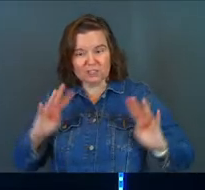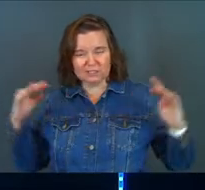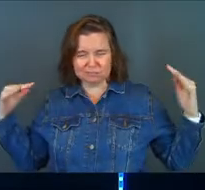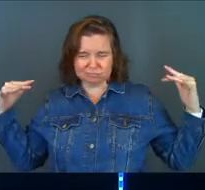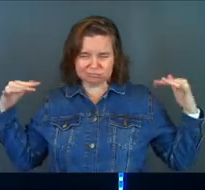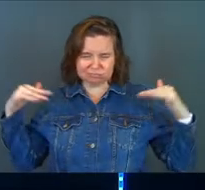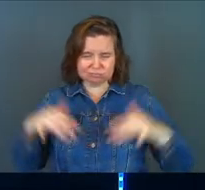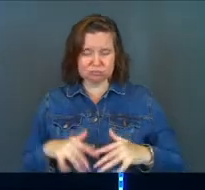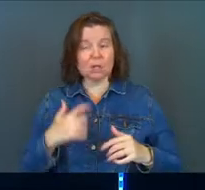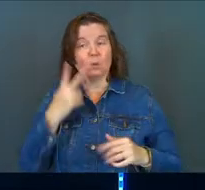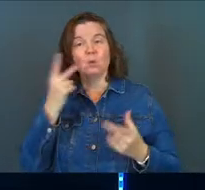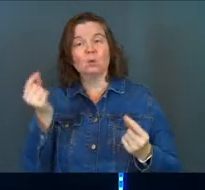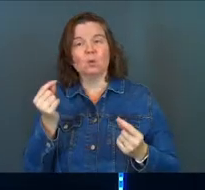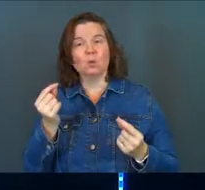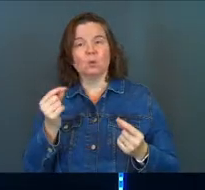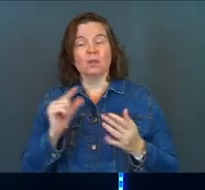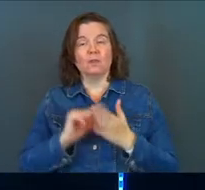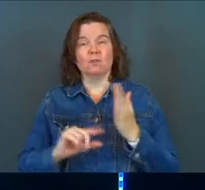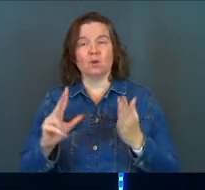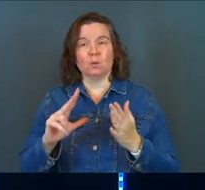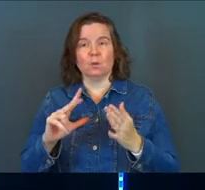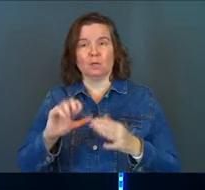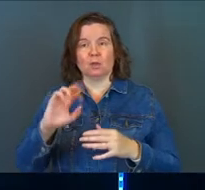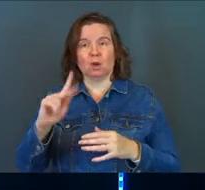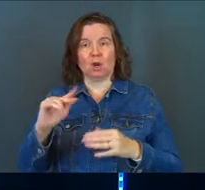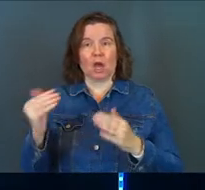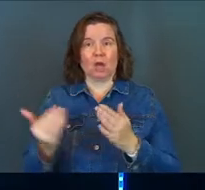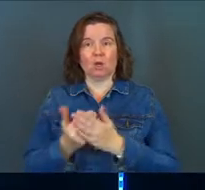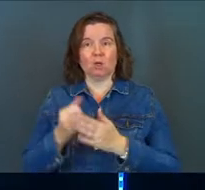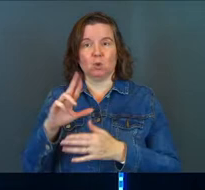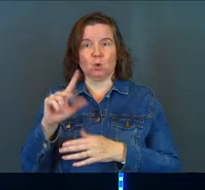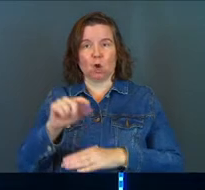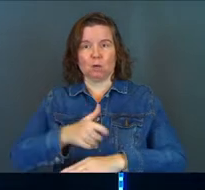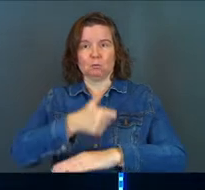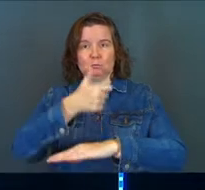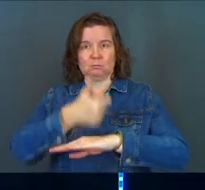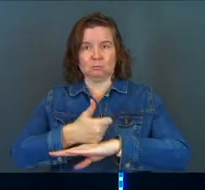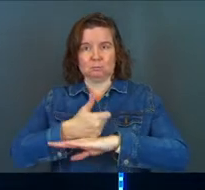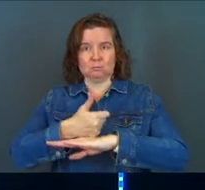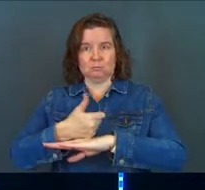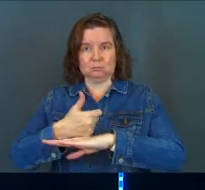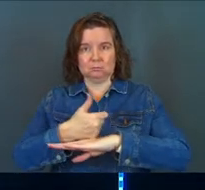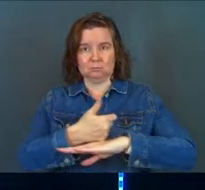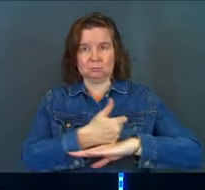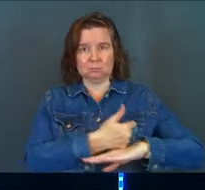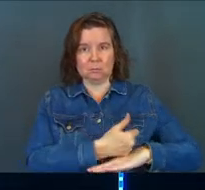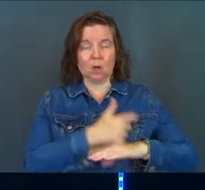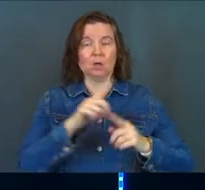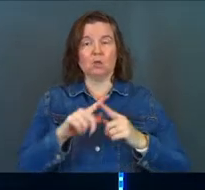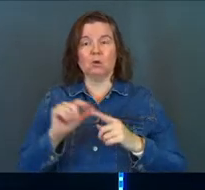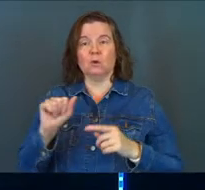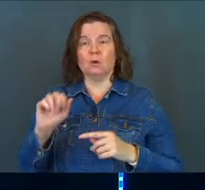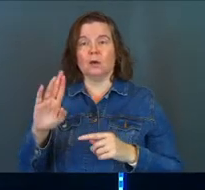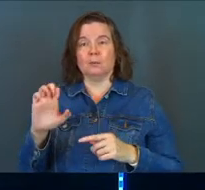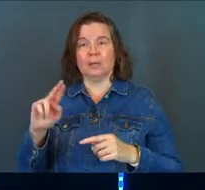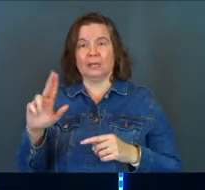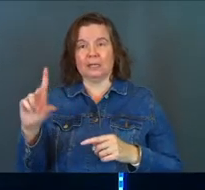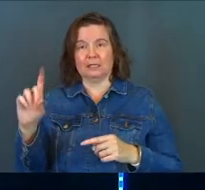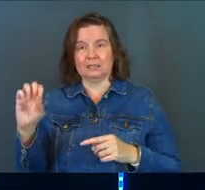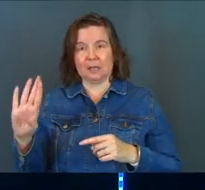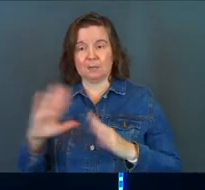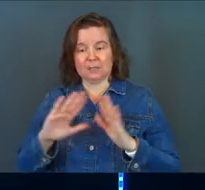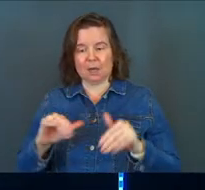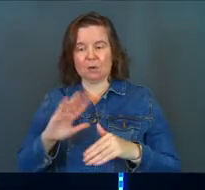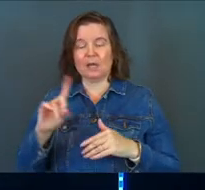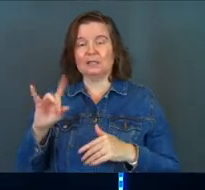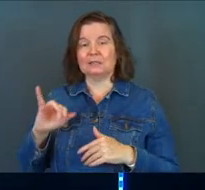they're doing. They placed, verse 3, the ark of God on a new cart to honor him, and they brought it to Abinadab's house, and David and all the people of